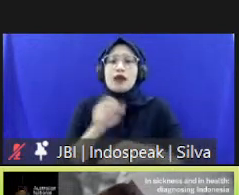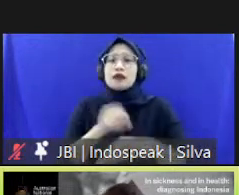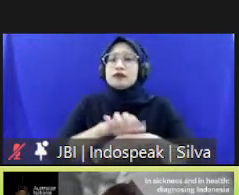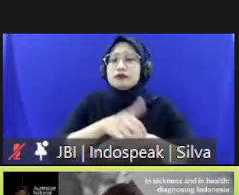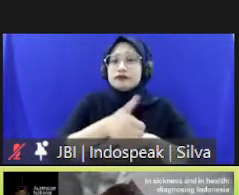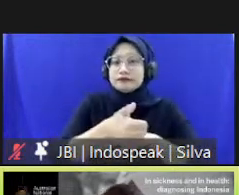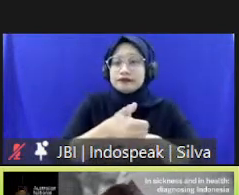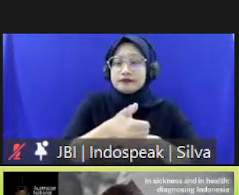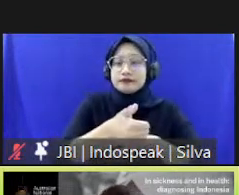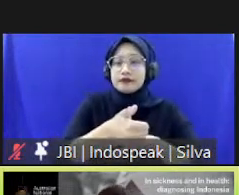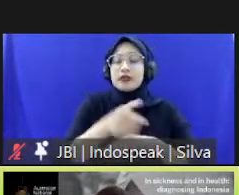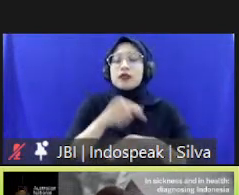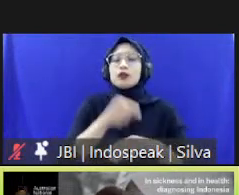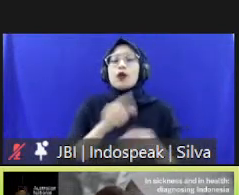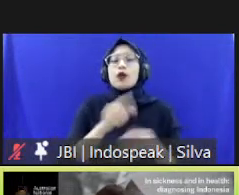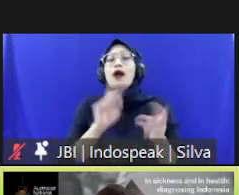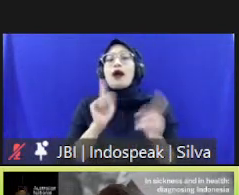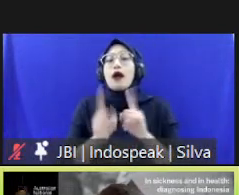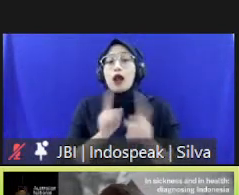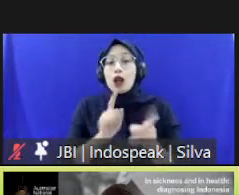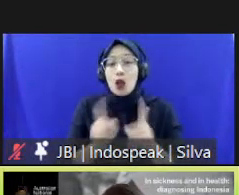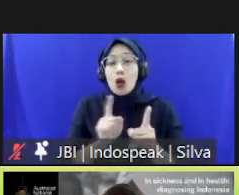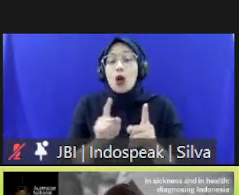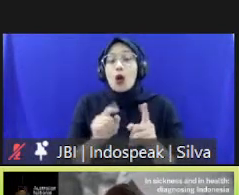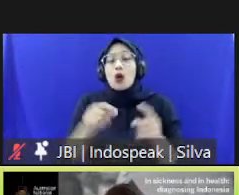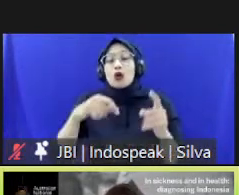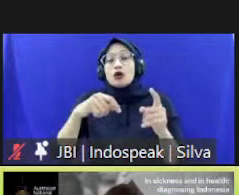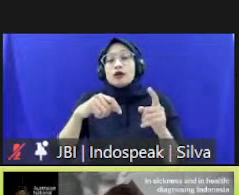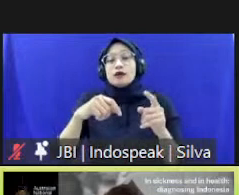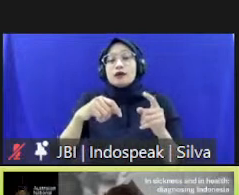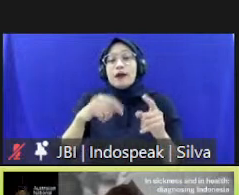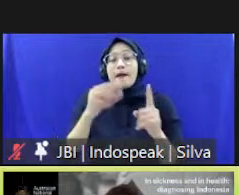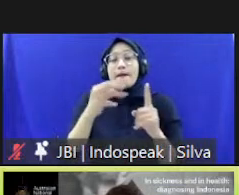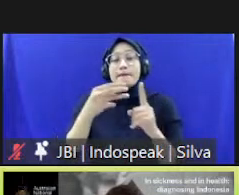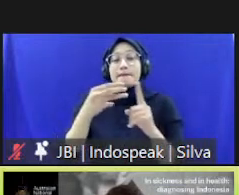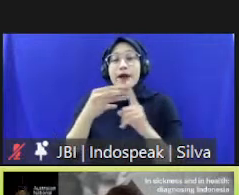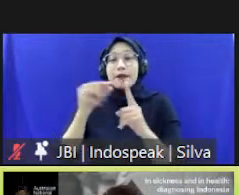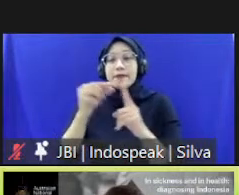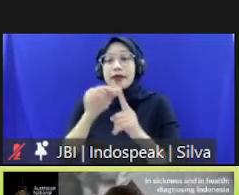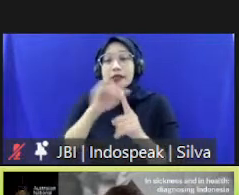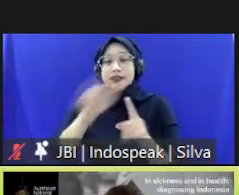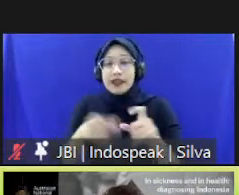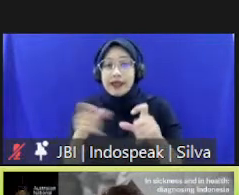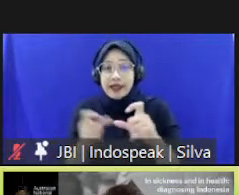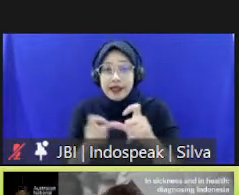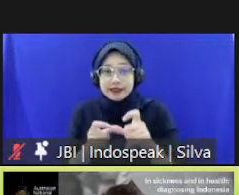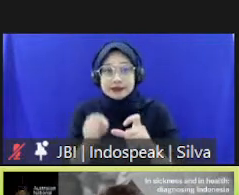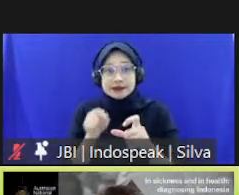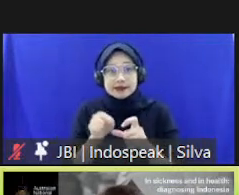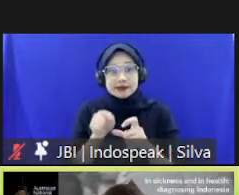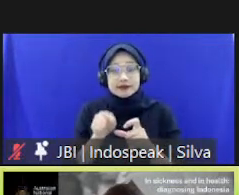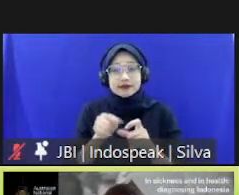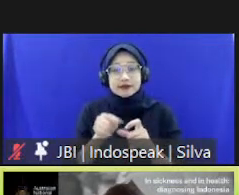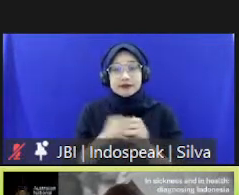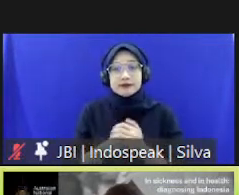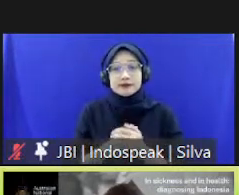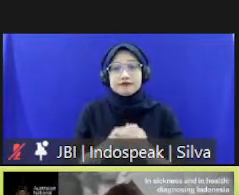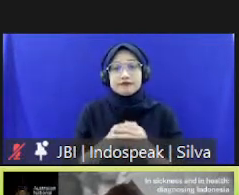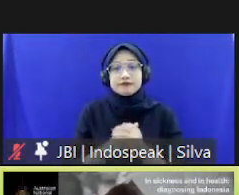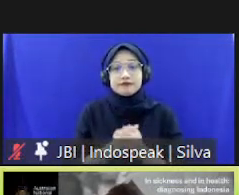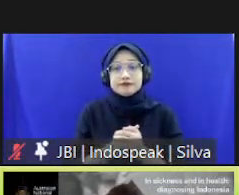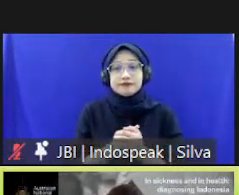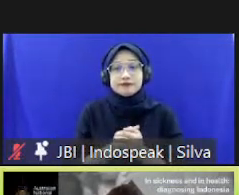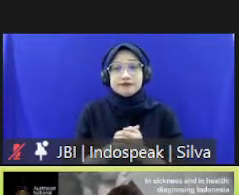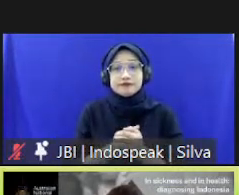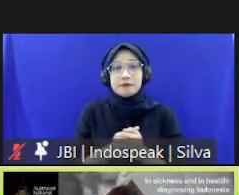mean by coverage is handing out BPJS cards. And I think that the promise was really very,